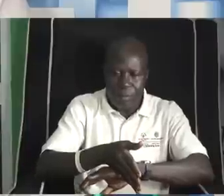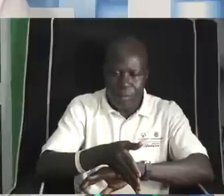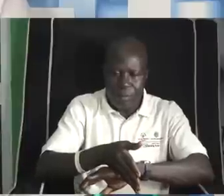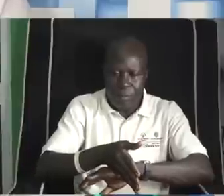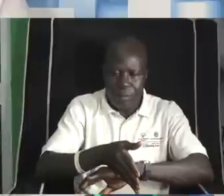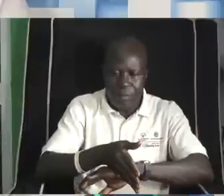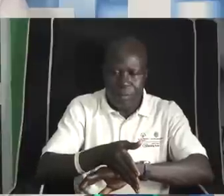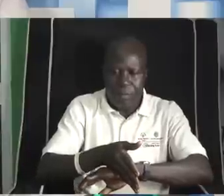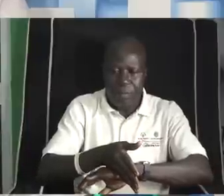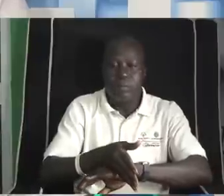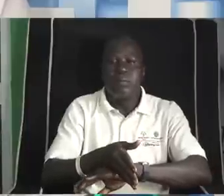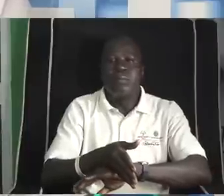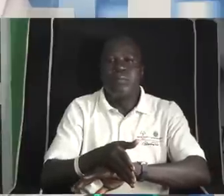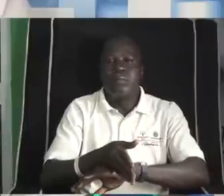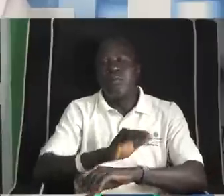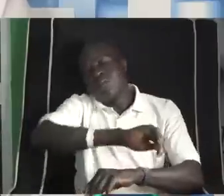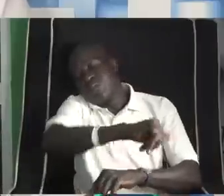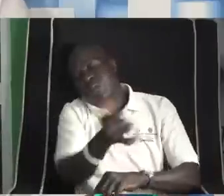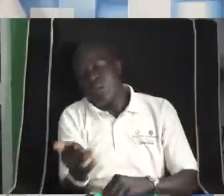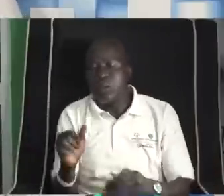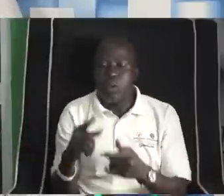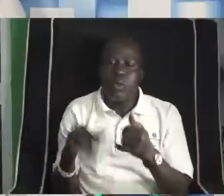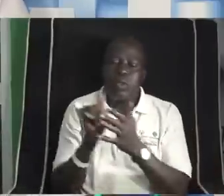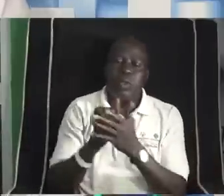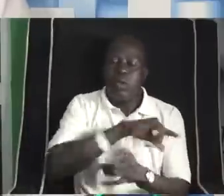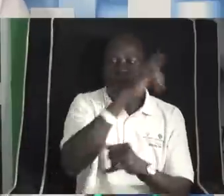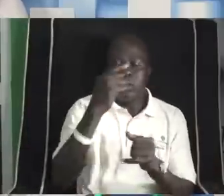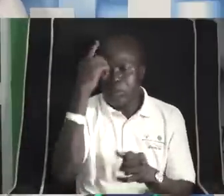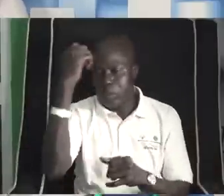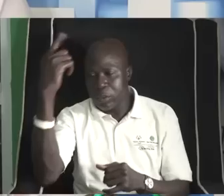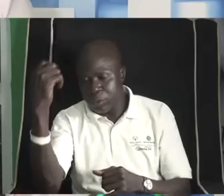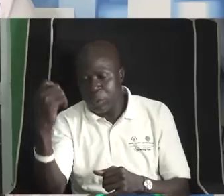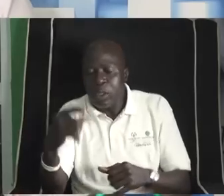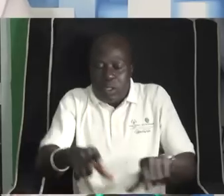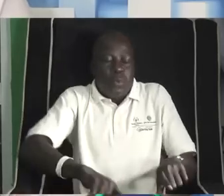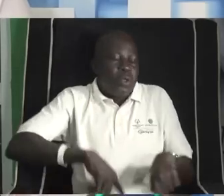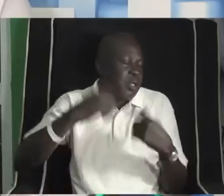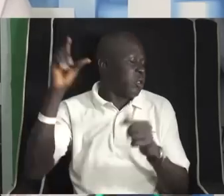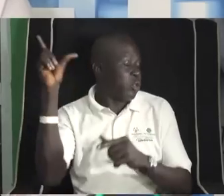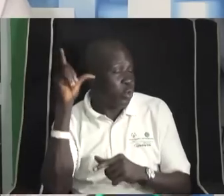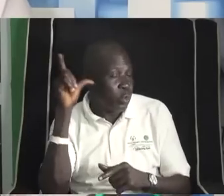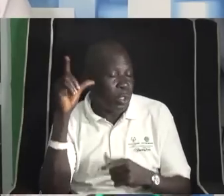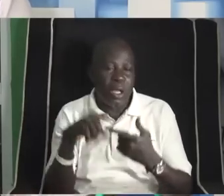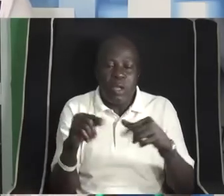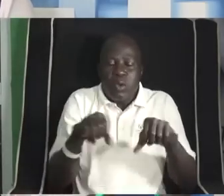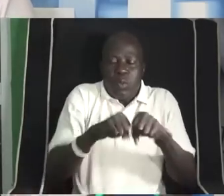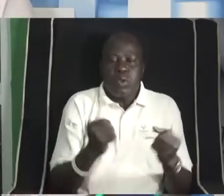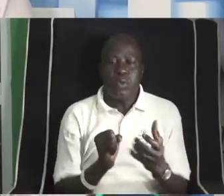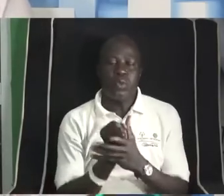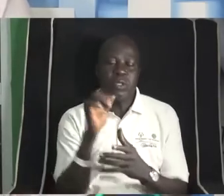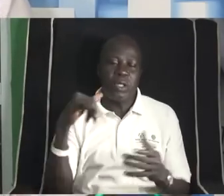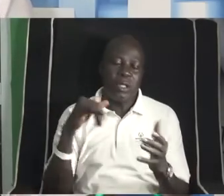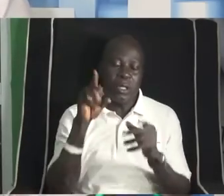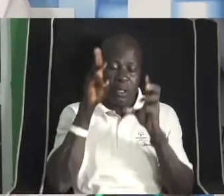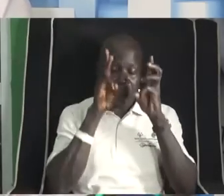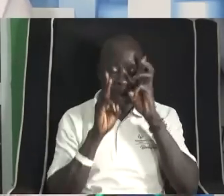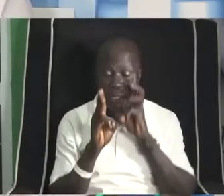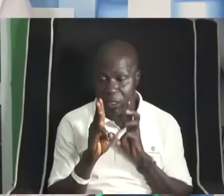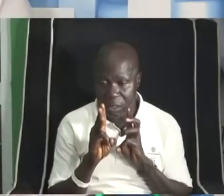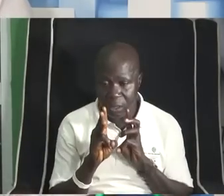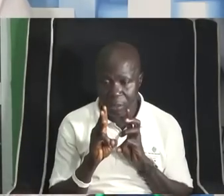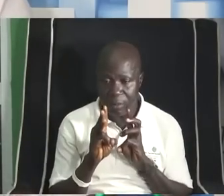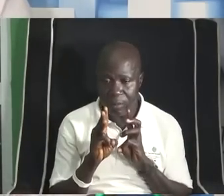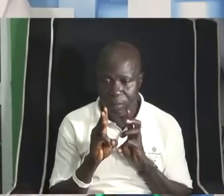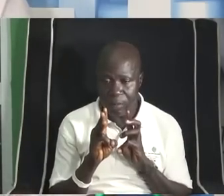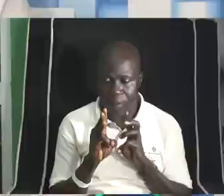the way to my there are some when you dream it, you will lead it to the interpretation and you will bust with it. Let's see why to